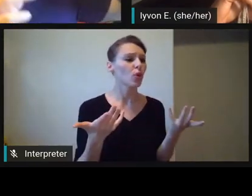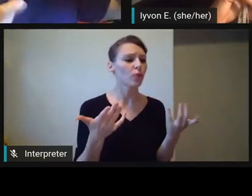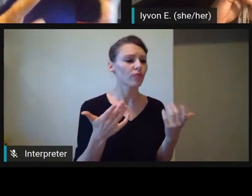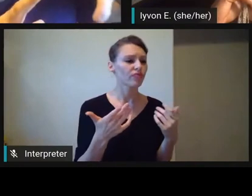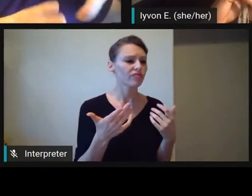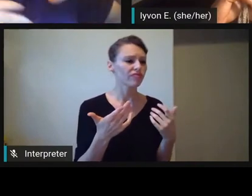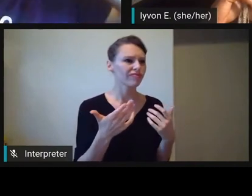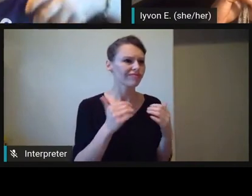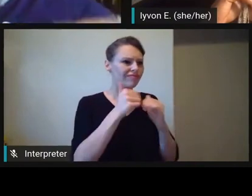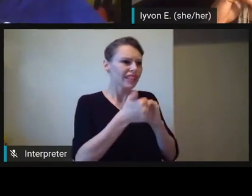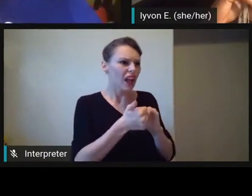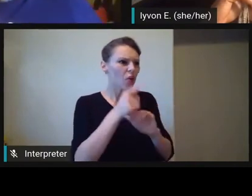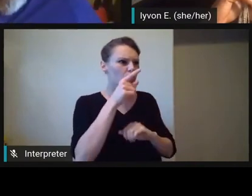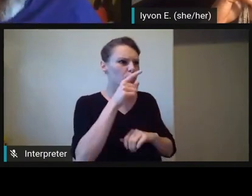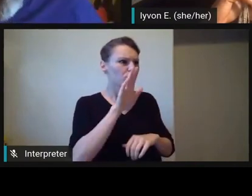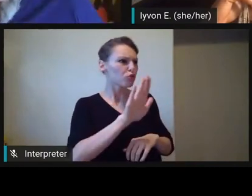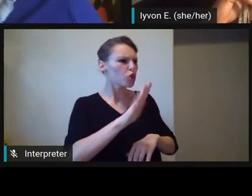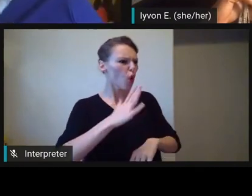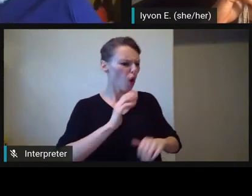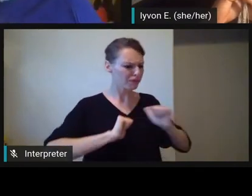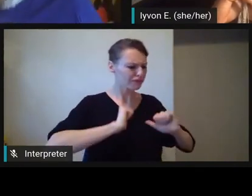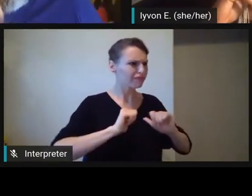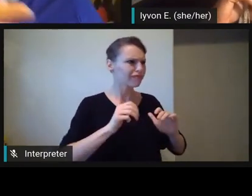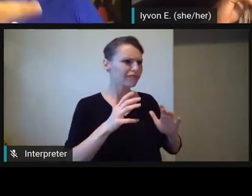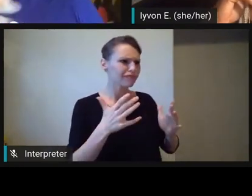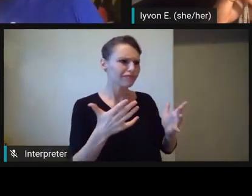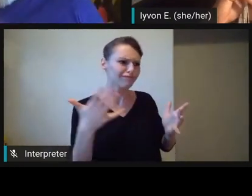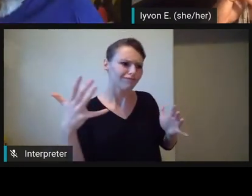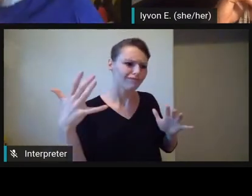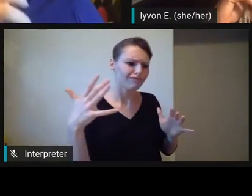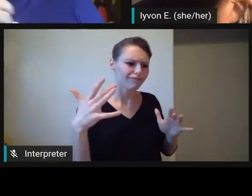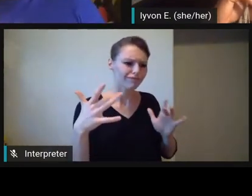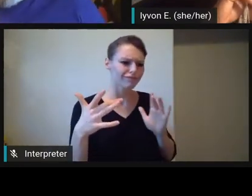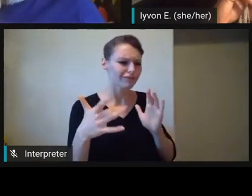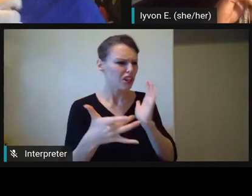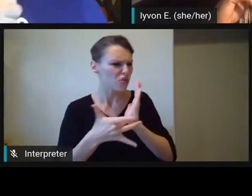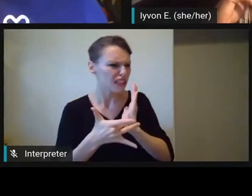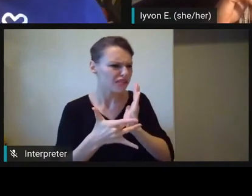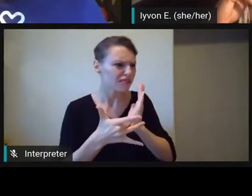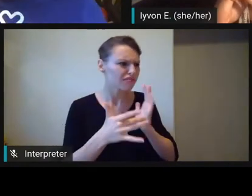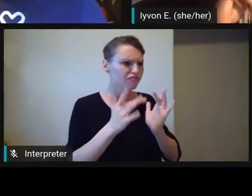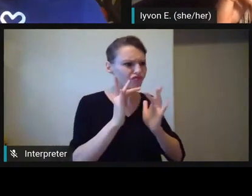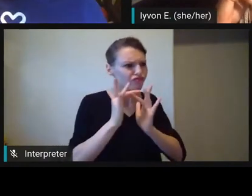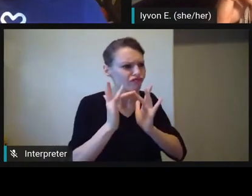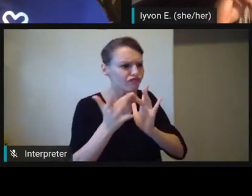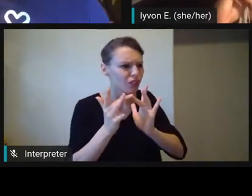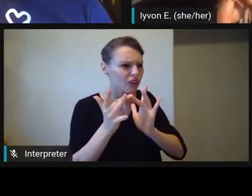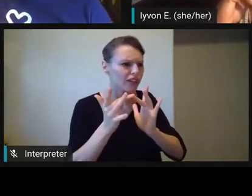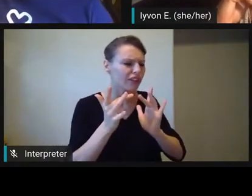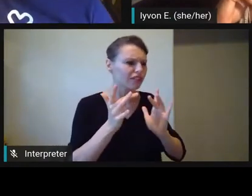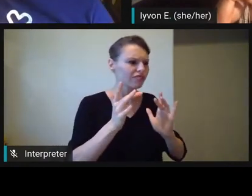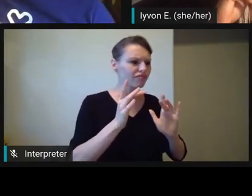face-to-face with digital elements, online elements, whether they're interactive, whether they're pre-recorded, whatever it may be. If you're thinking about,